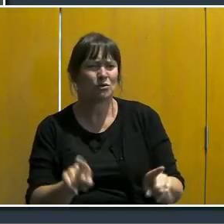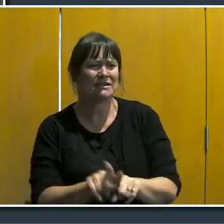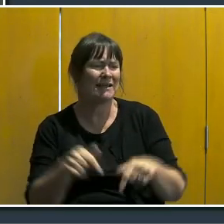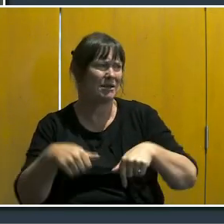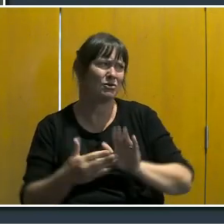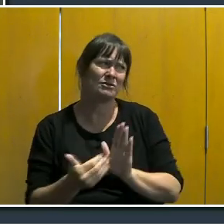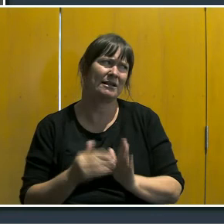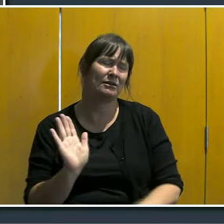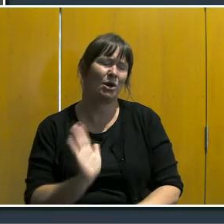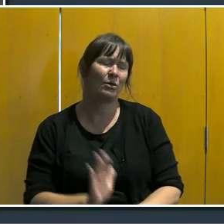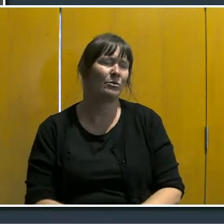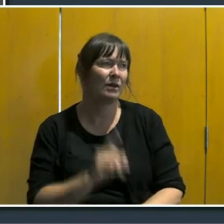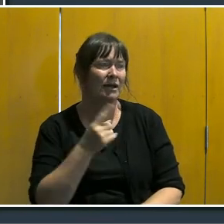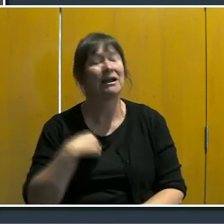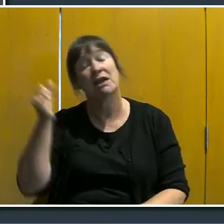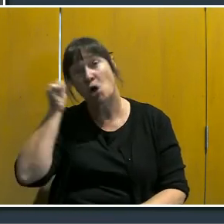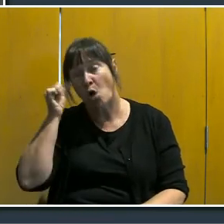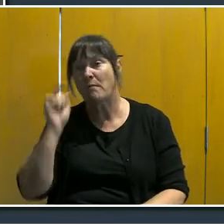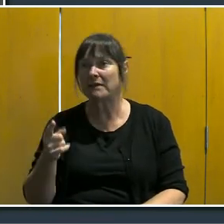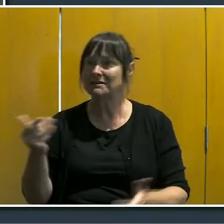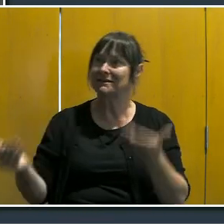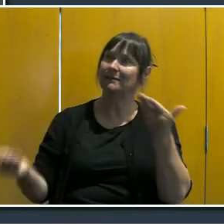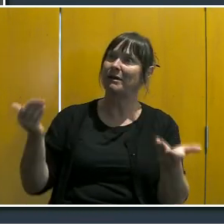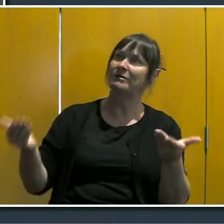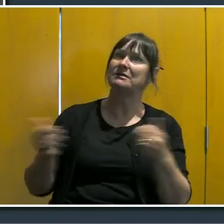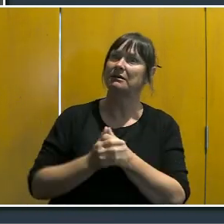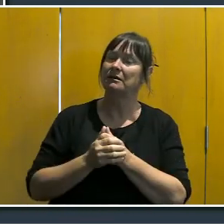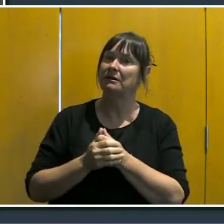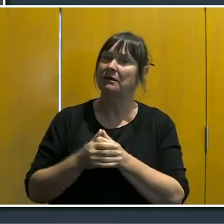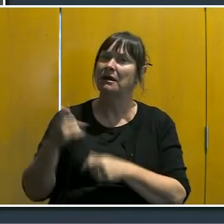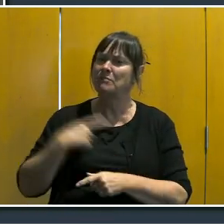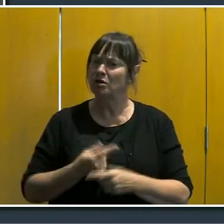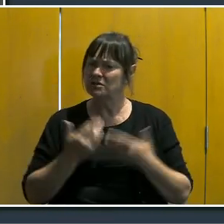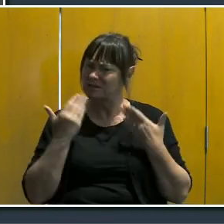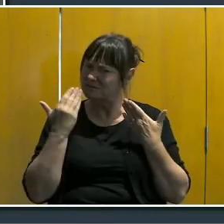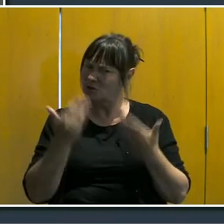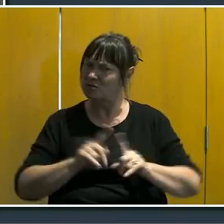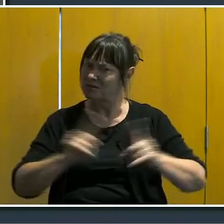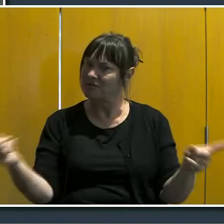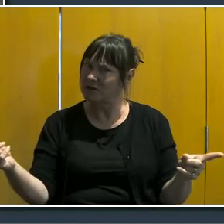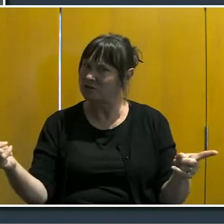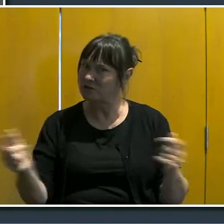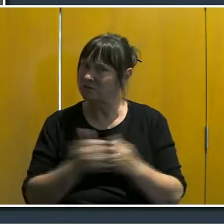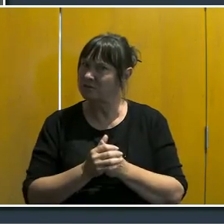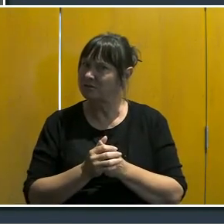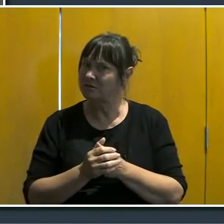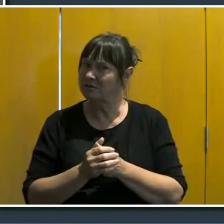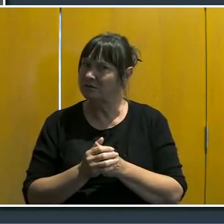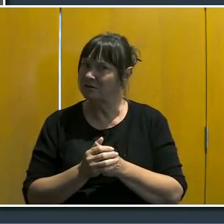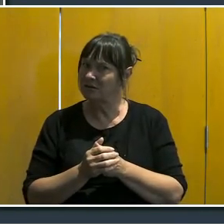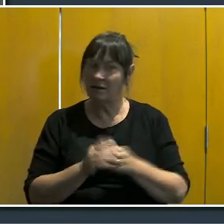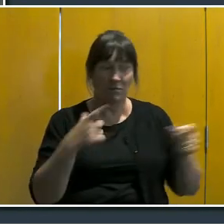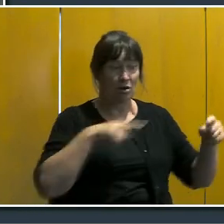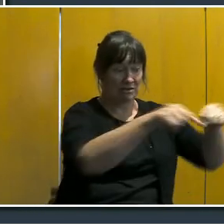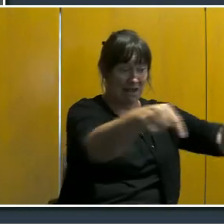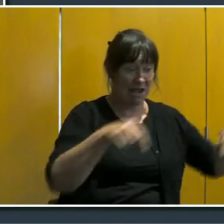powers act. Yeah, okay. But it's quite a good option, I think, in some ways. That reflects that differential you're talking about, because, of course, with big areas of land, you get big